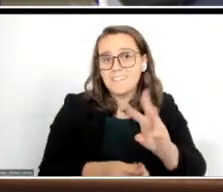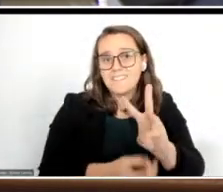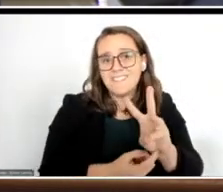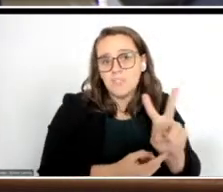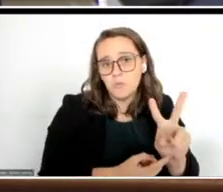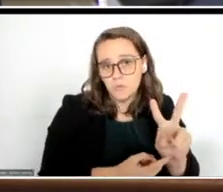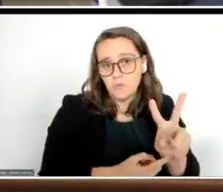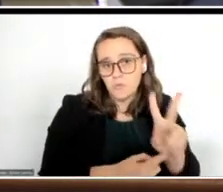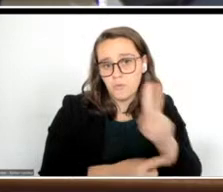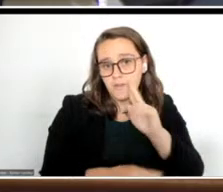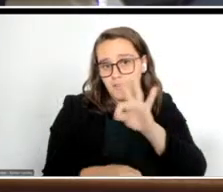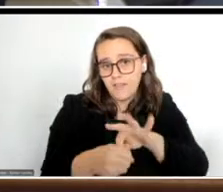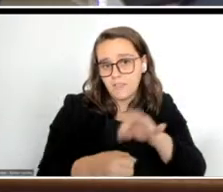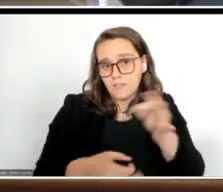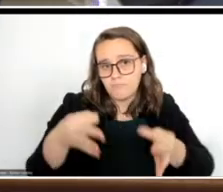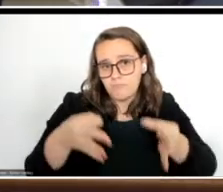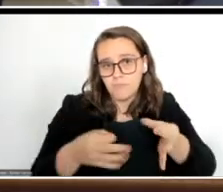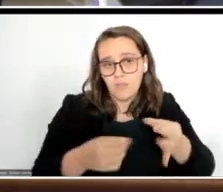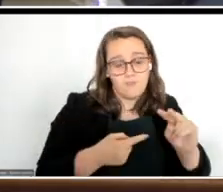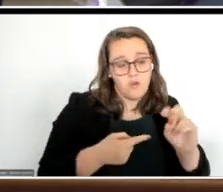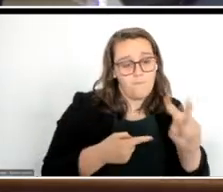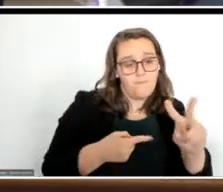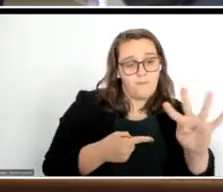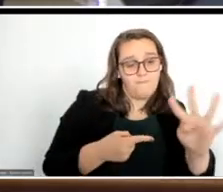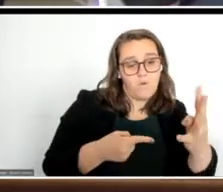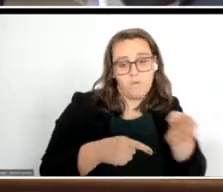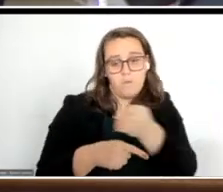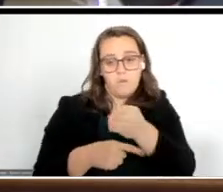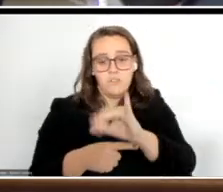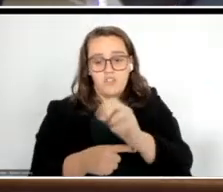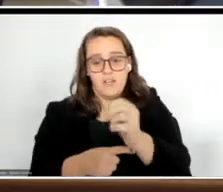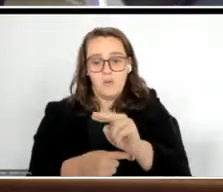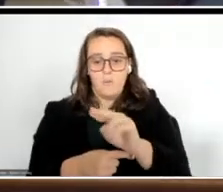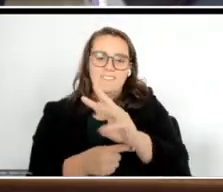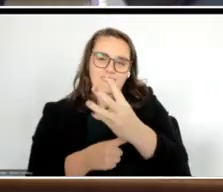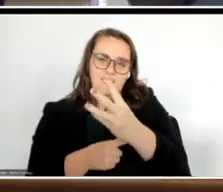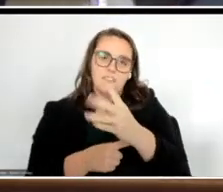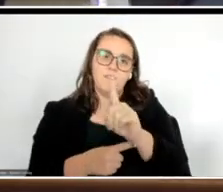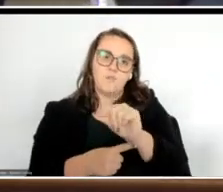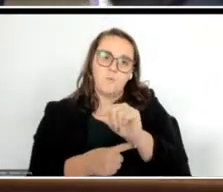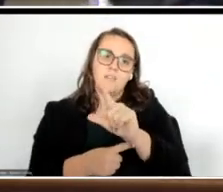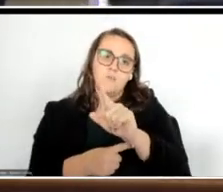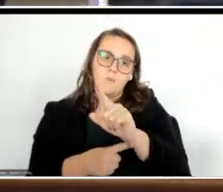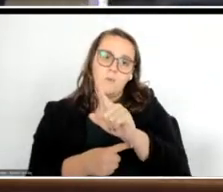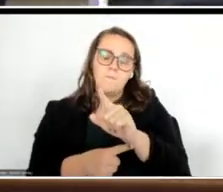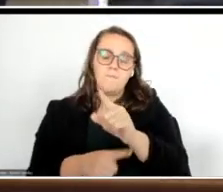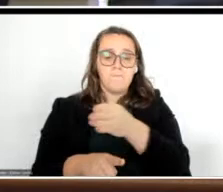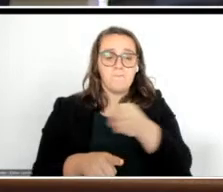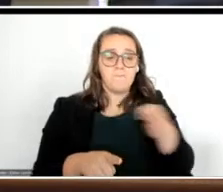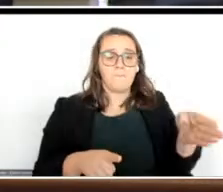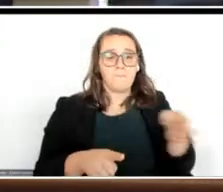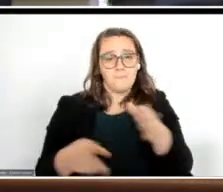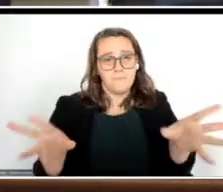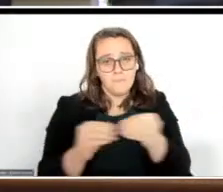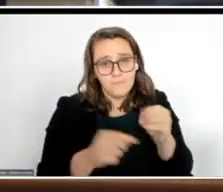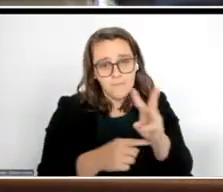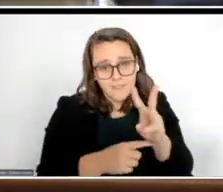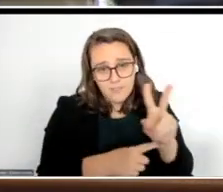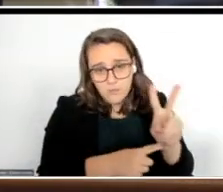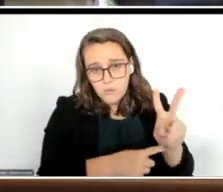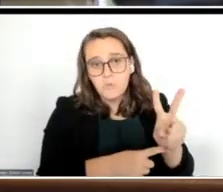allies between November 4th and January 6th of 2021. Those cases resulted in 61